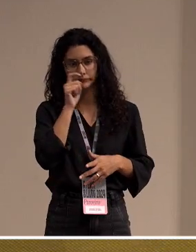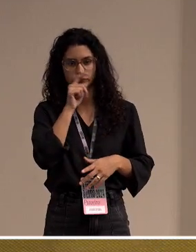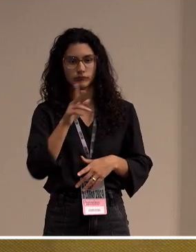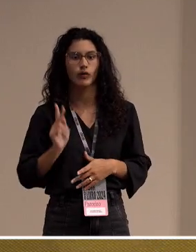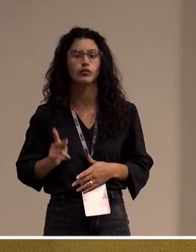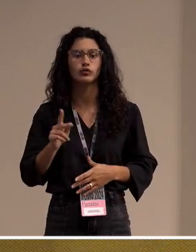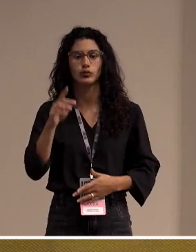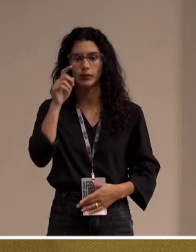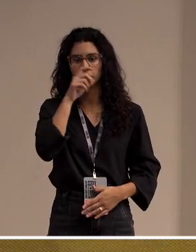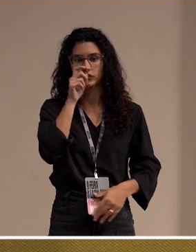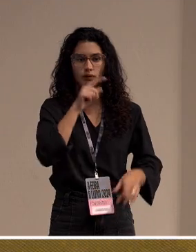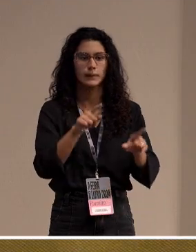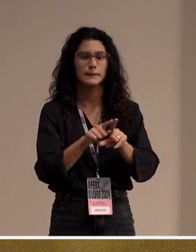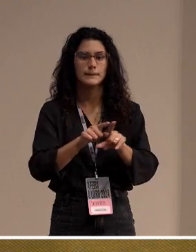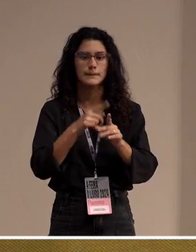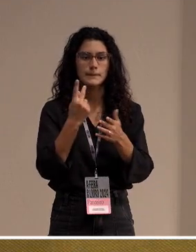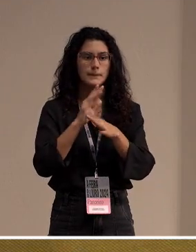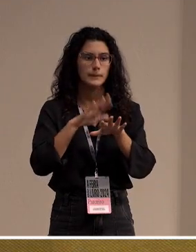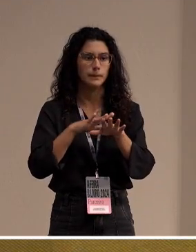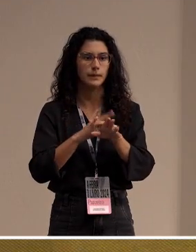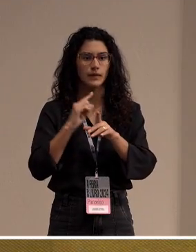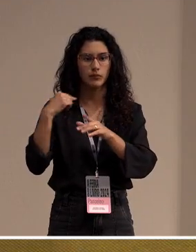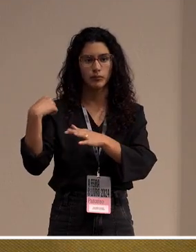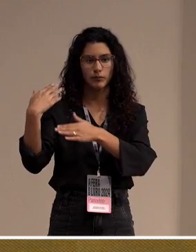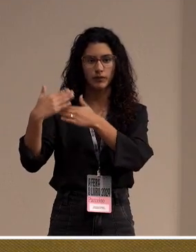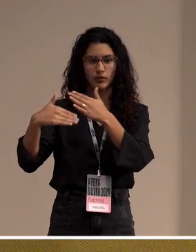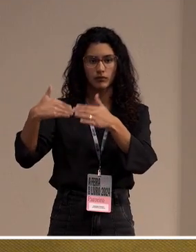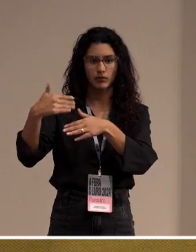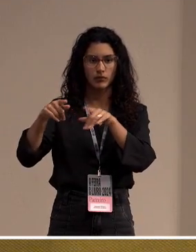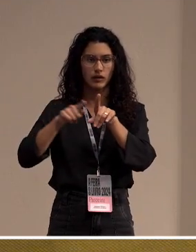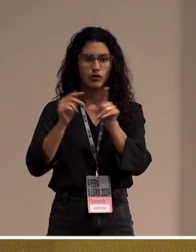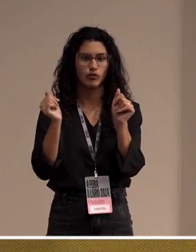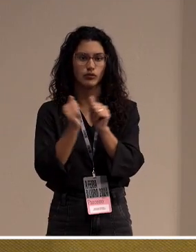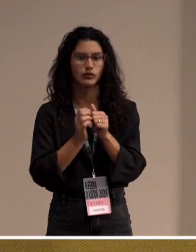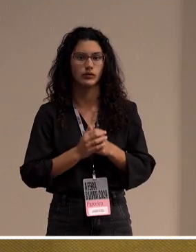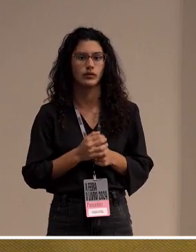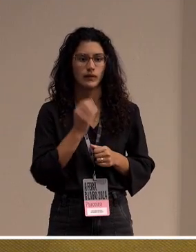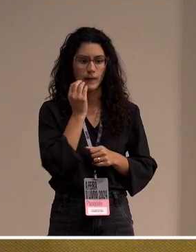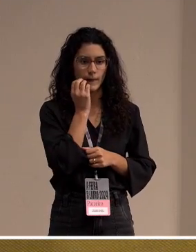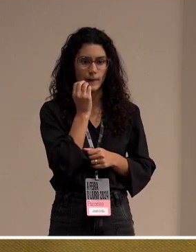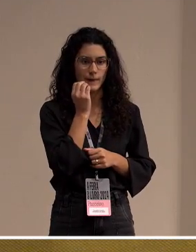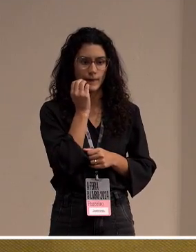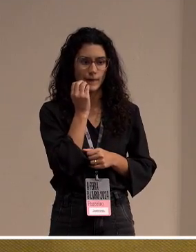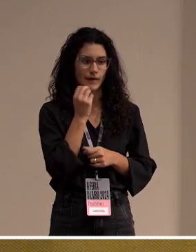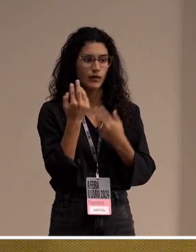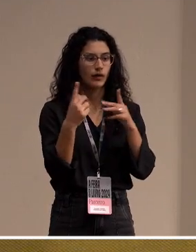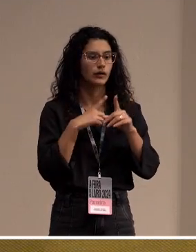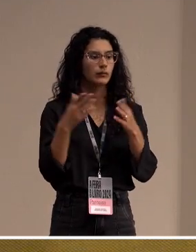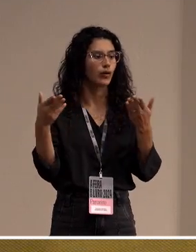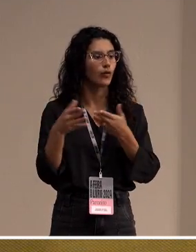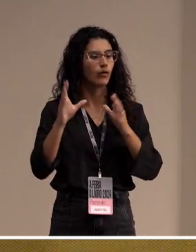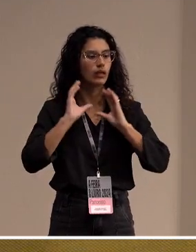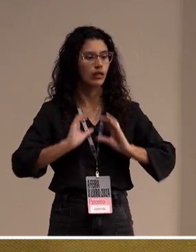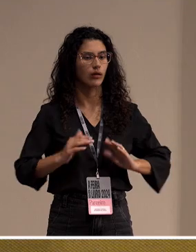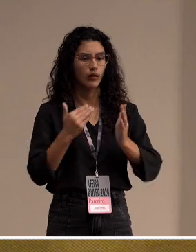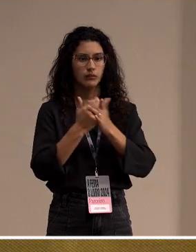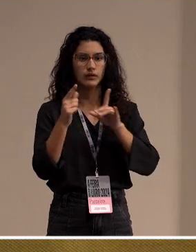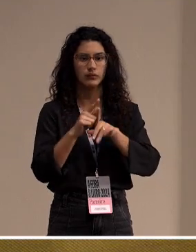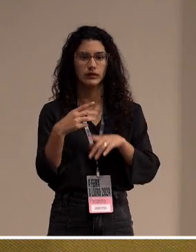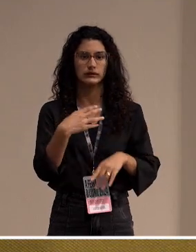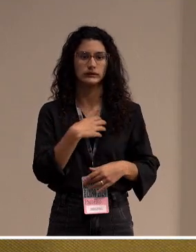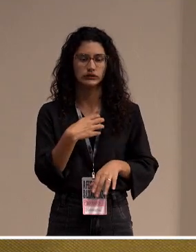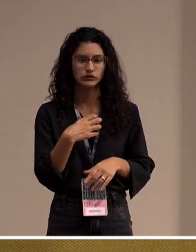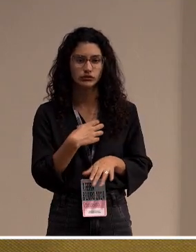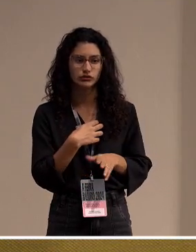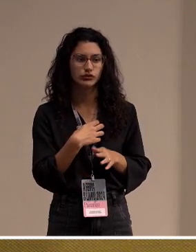after incident. At the same time, private citizens began to feel empowered to shoot black people because